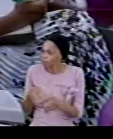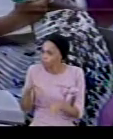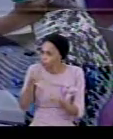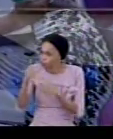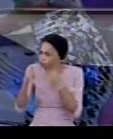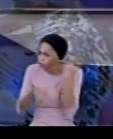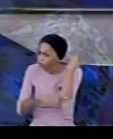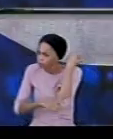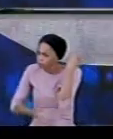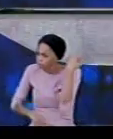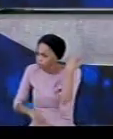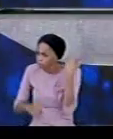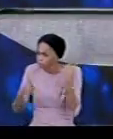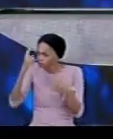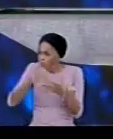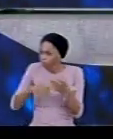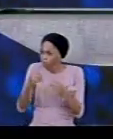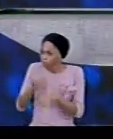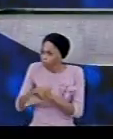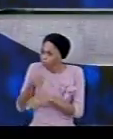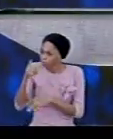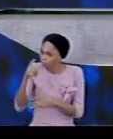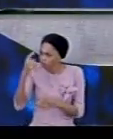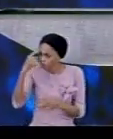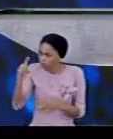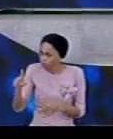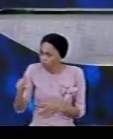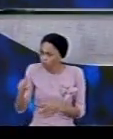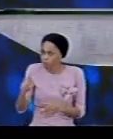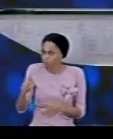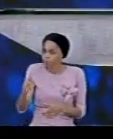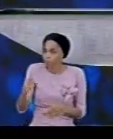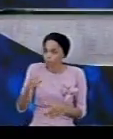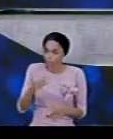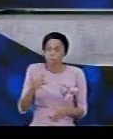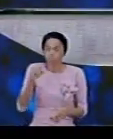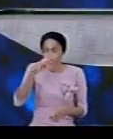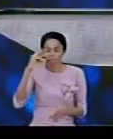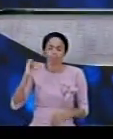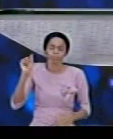you are prosecuted for? Yes, he did.